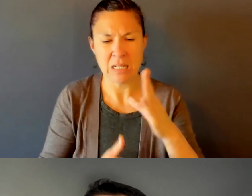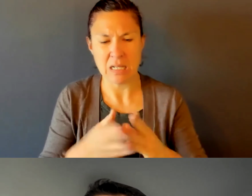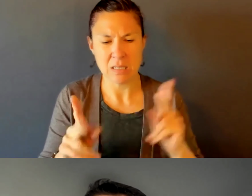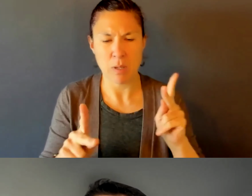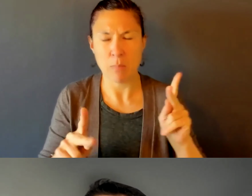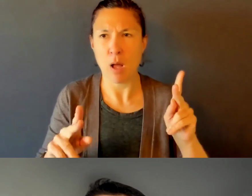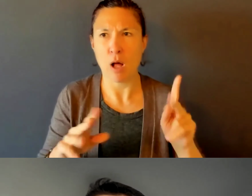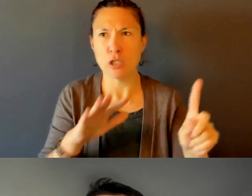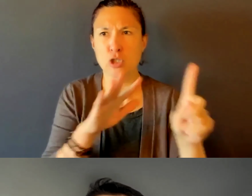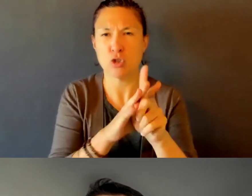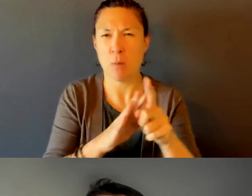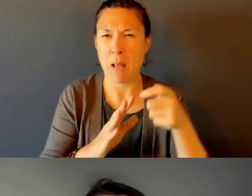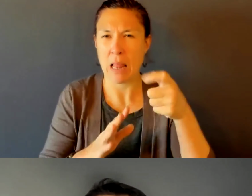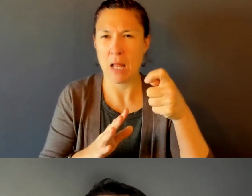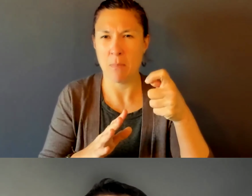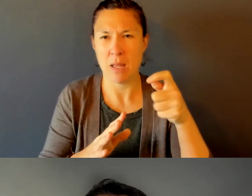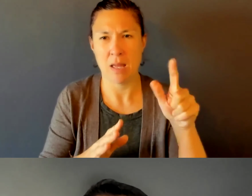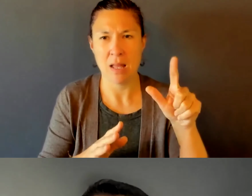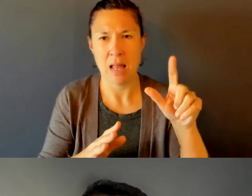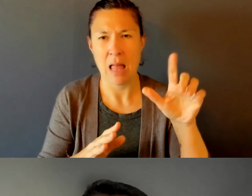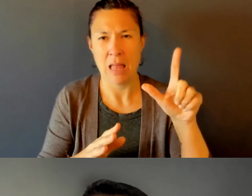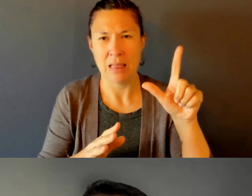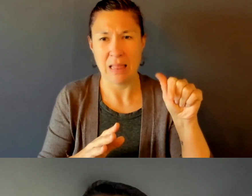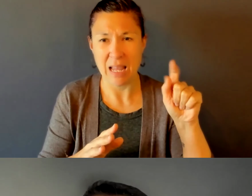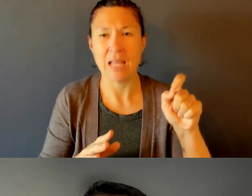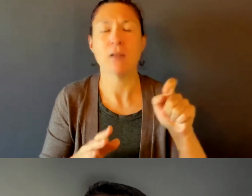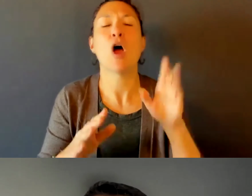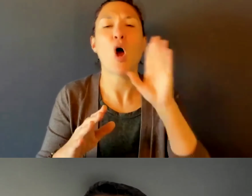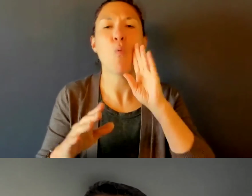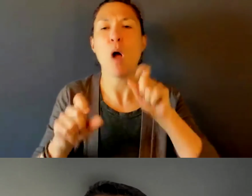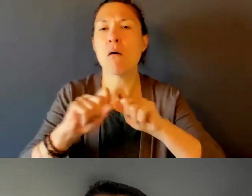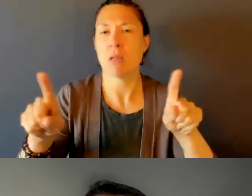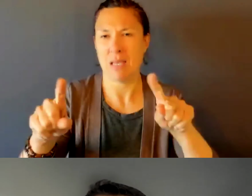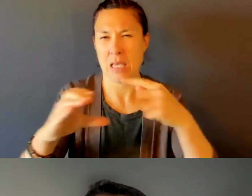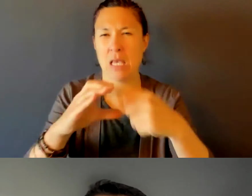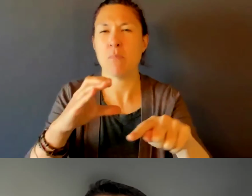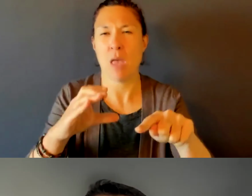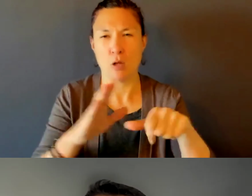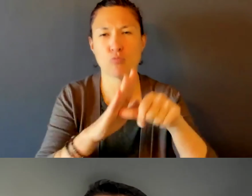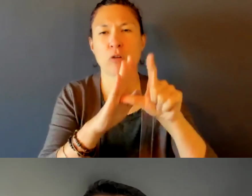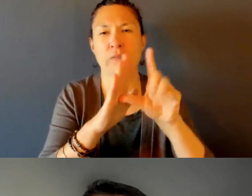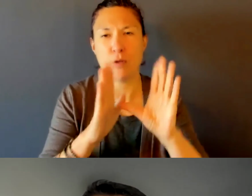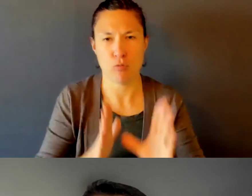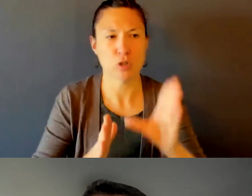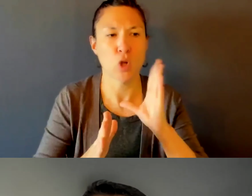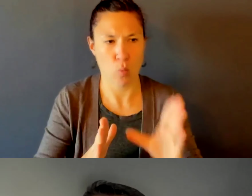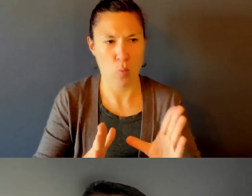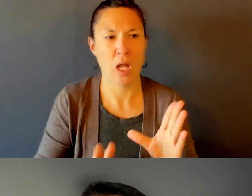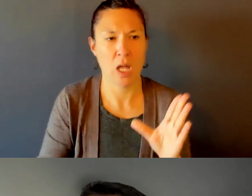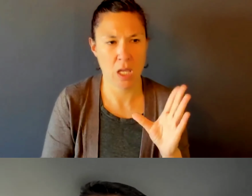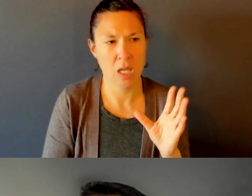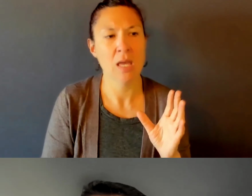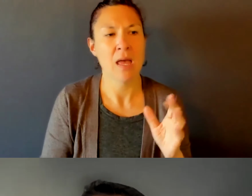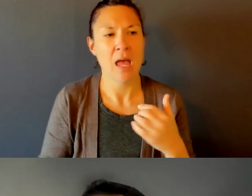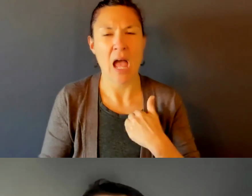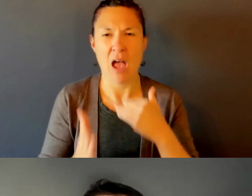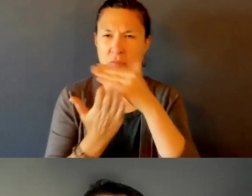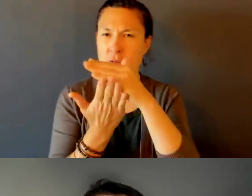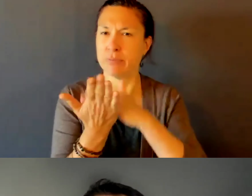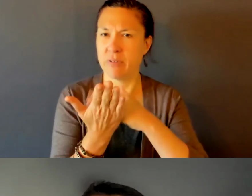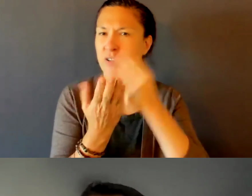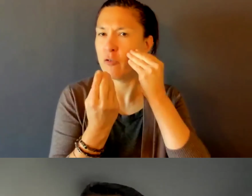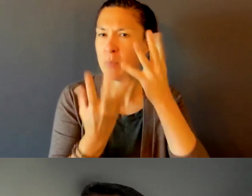about an email that is to be sent to everyone, all the reviewers, and that has information about the